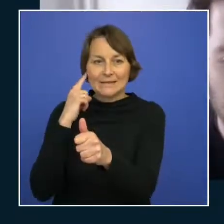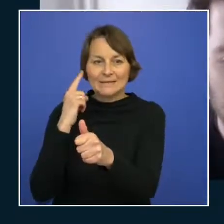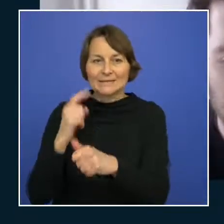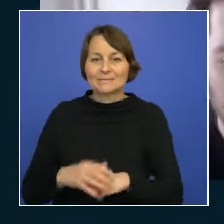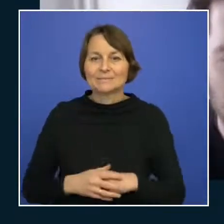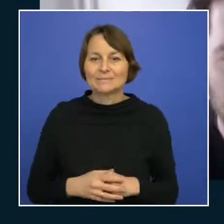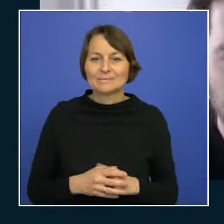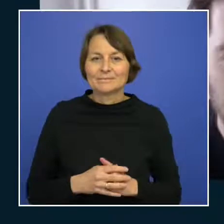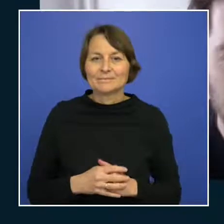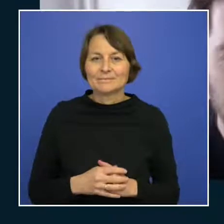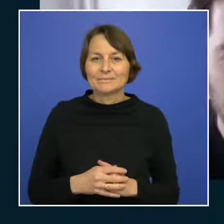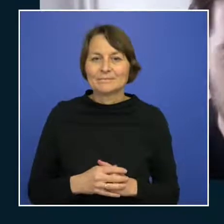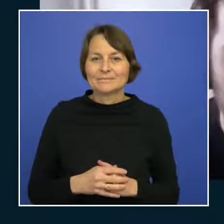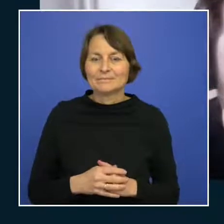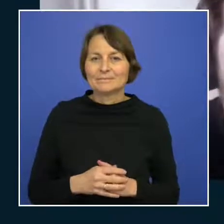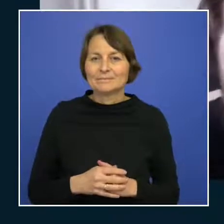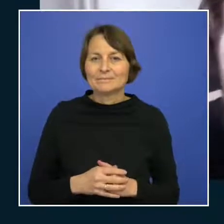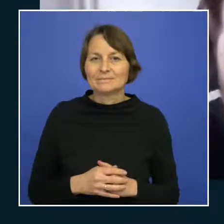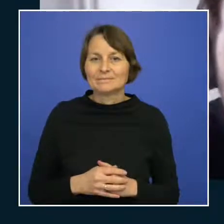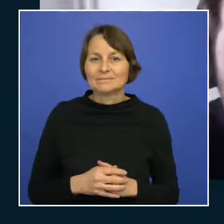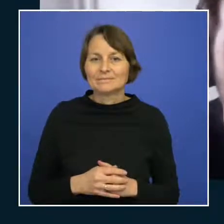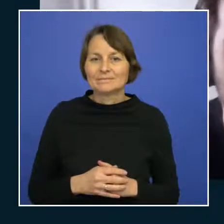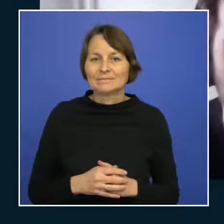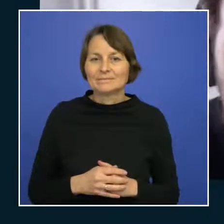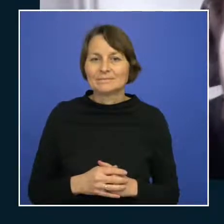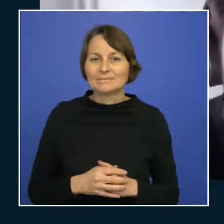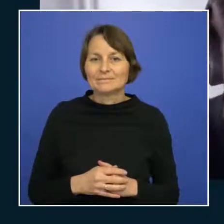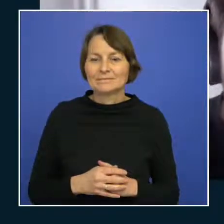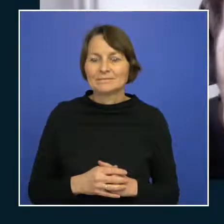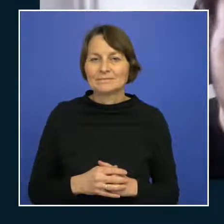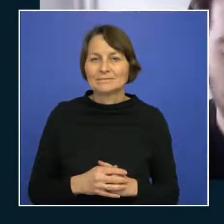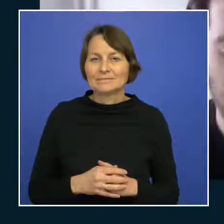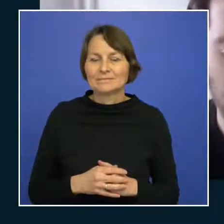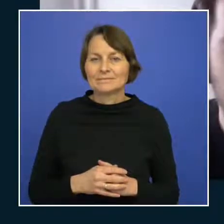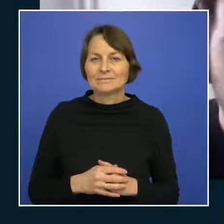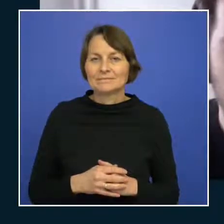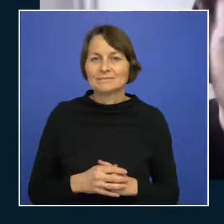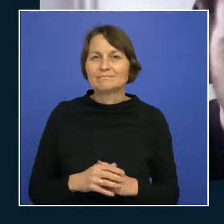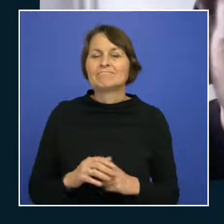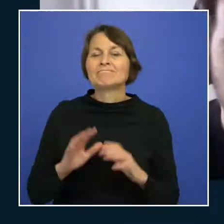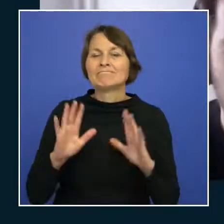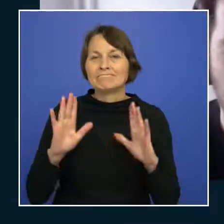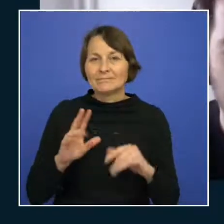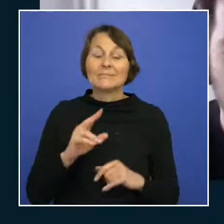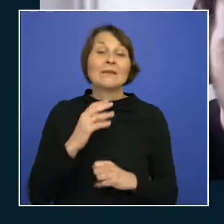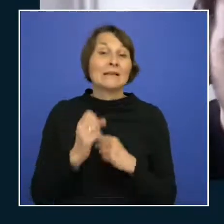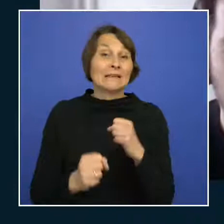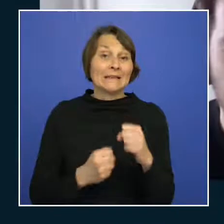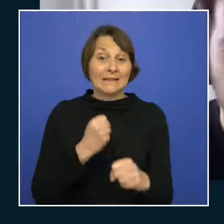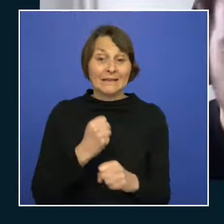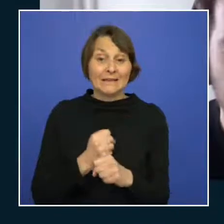2016, and when we met, we were thinking about building projects together.